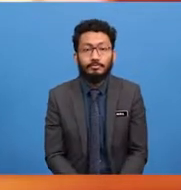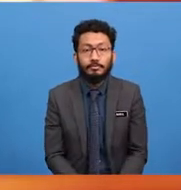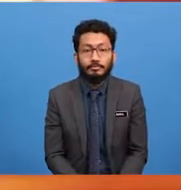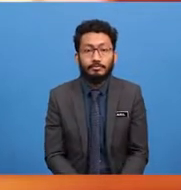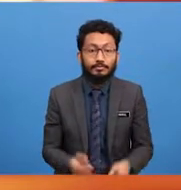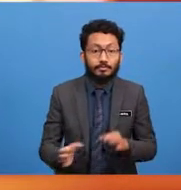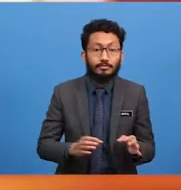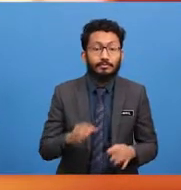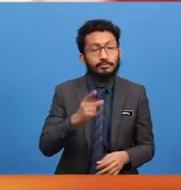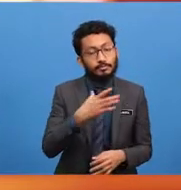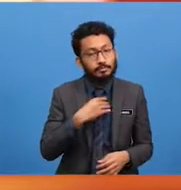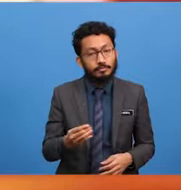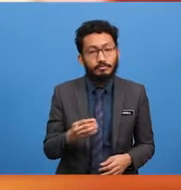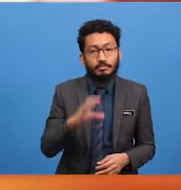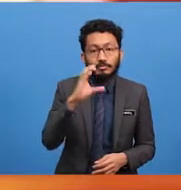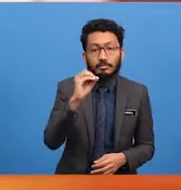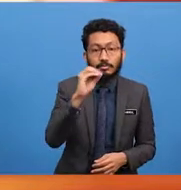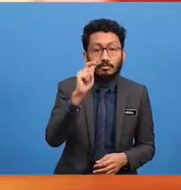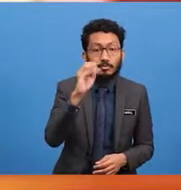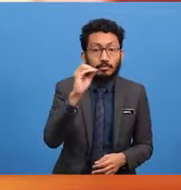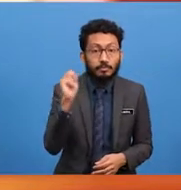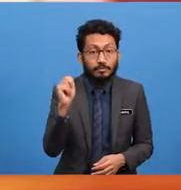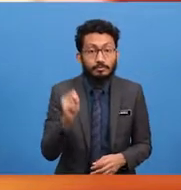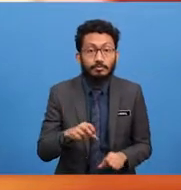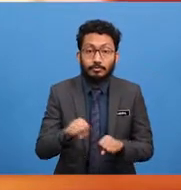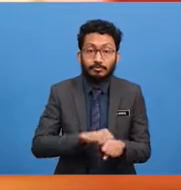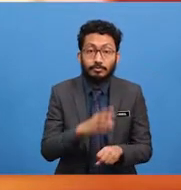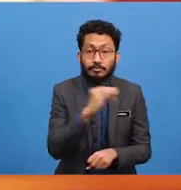Do you like the cotton socks and the leather shoes?